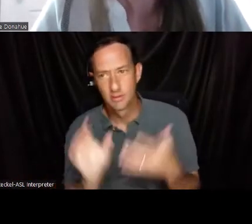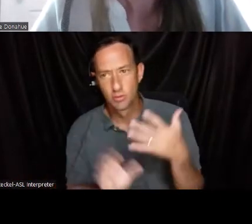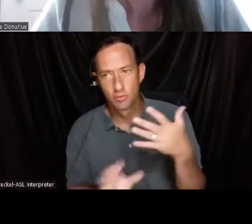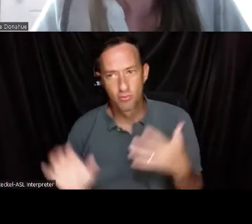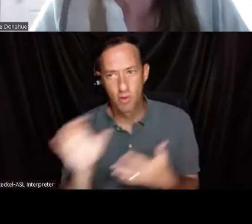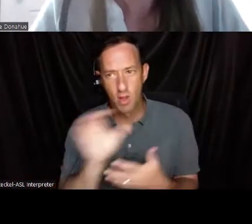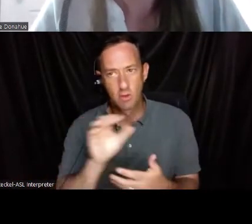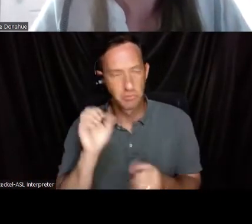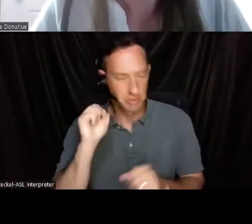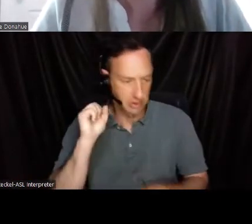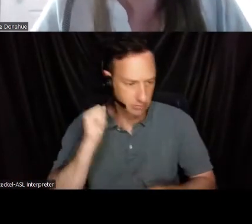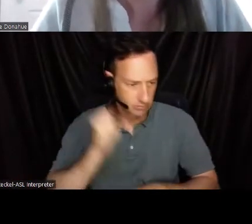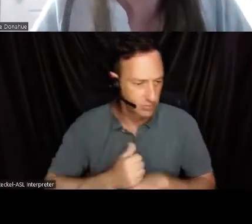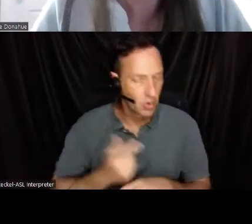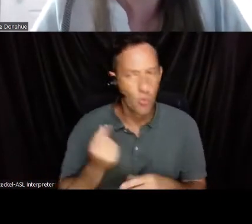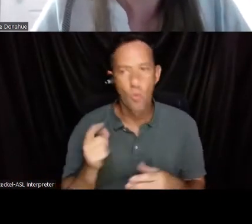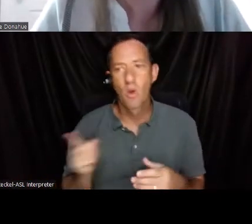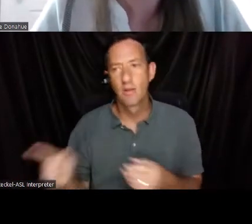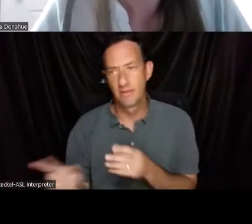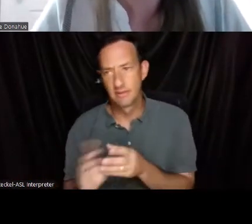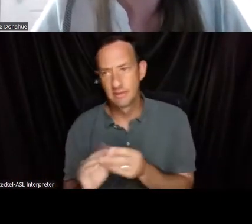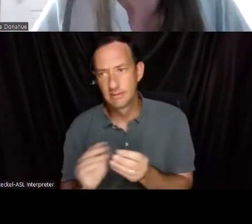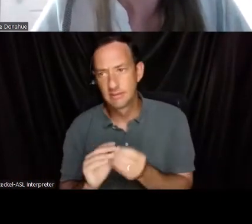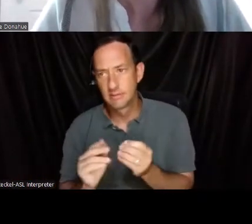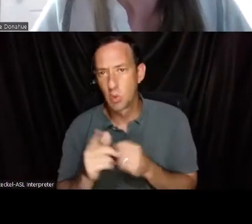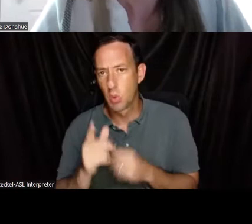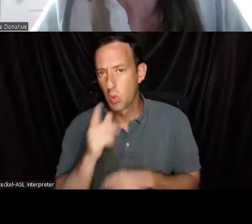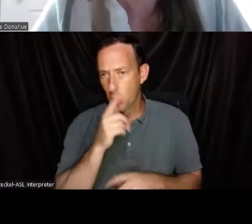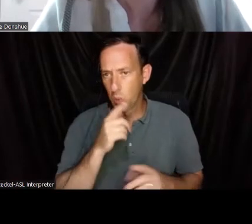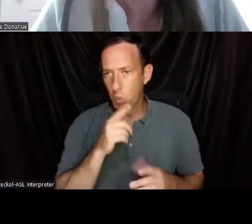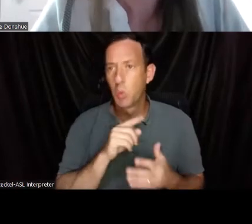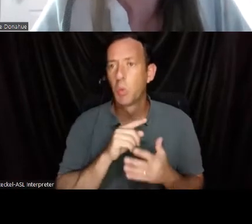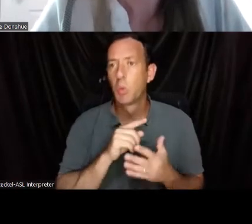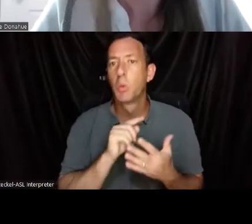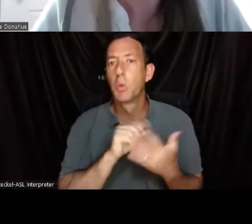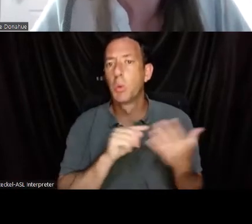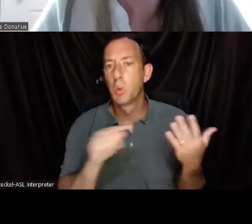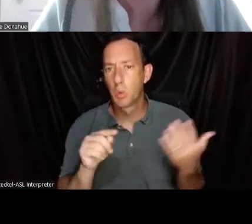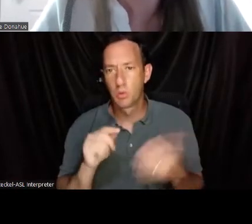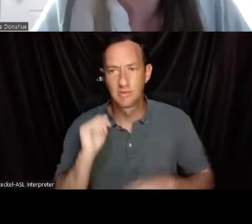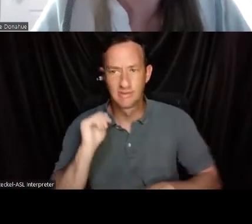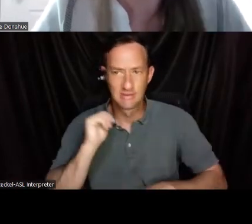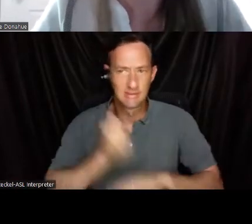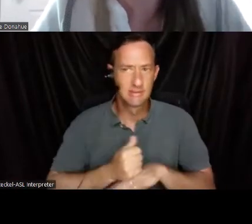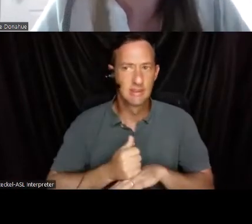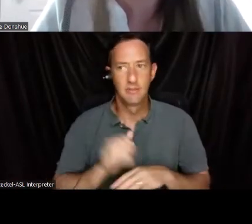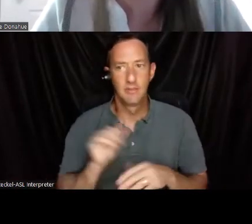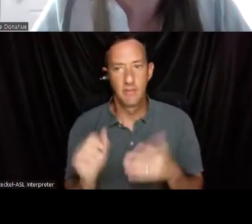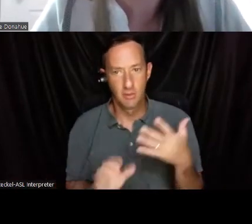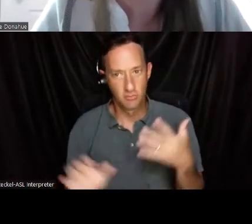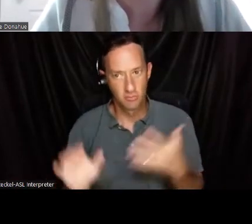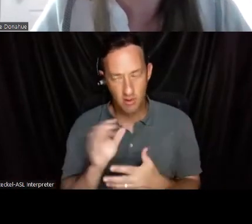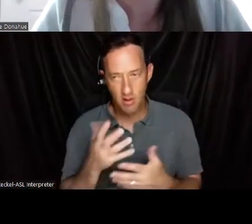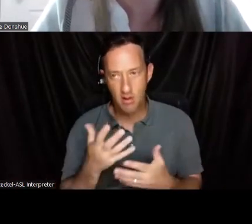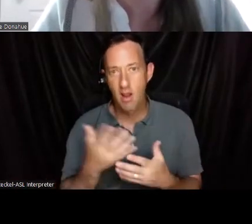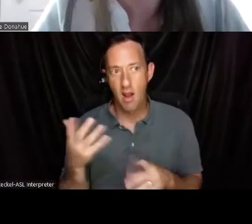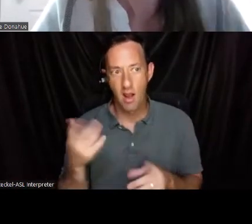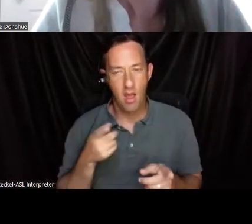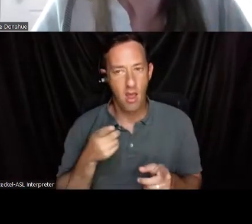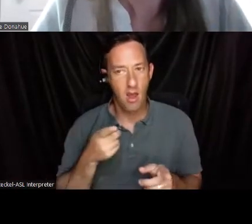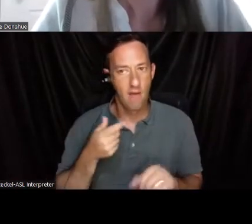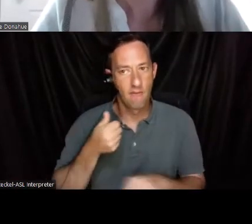set? What are they saying about who actually is setting that criteria? So you get a lot of finger pointing a lot of the